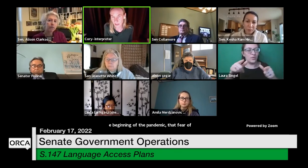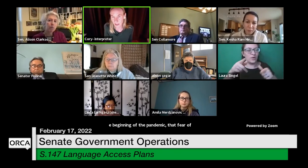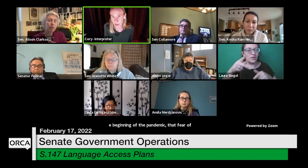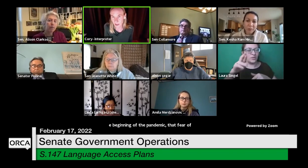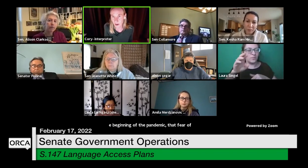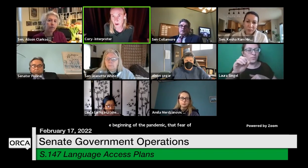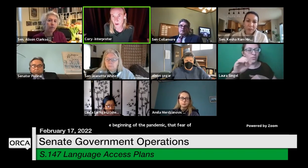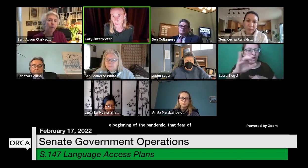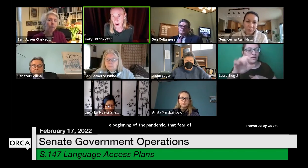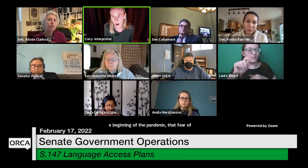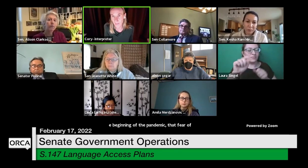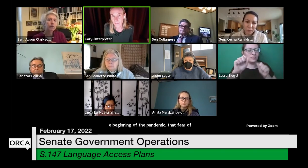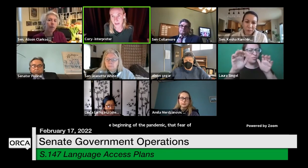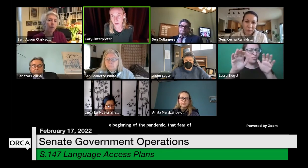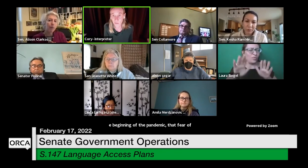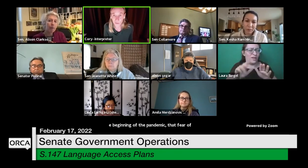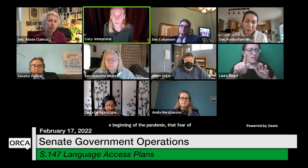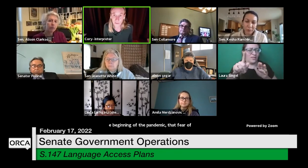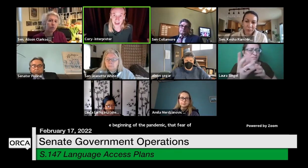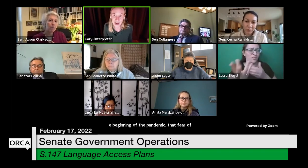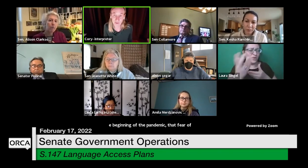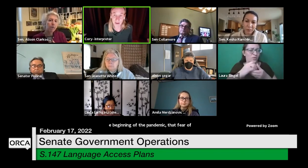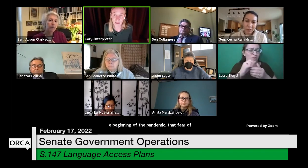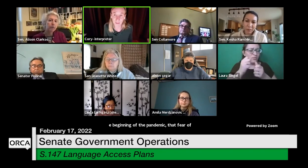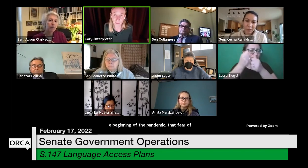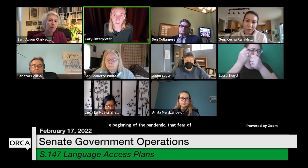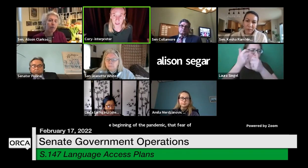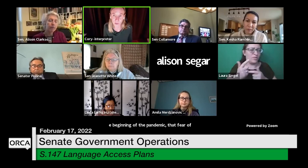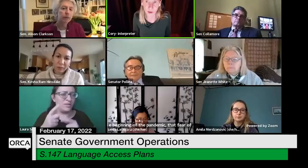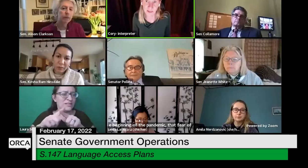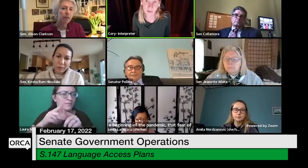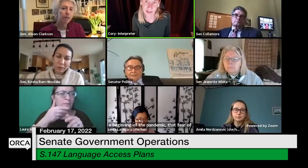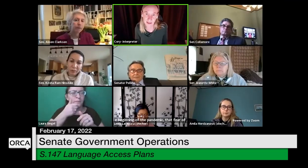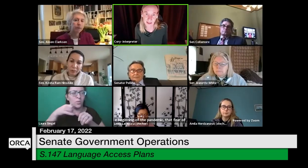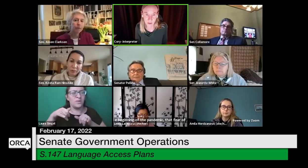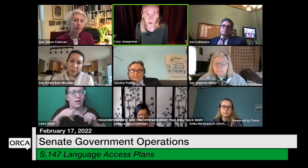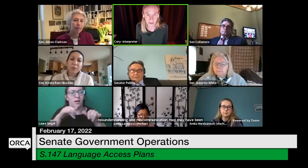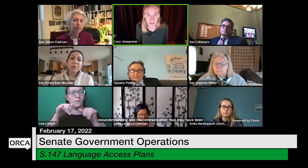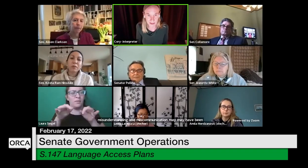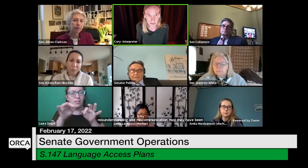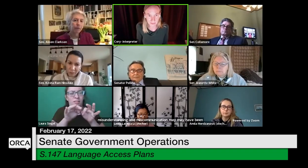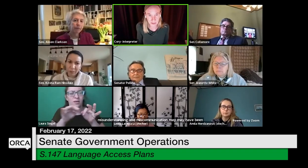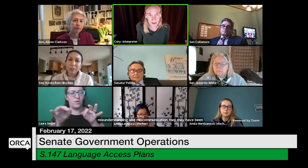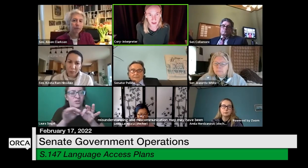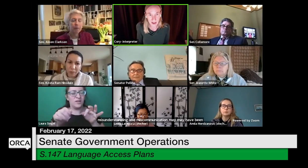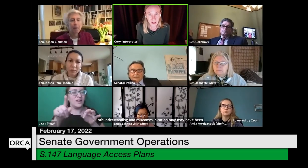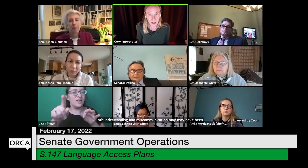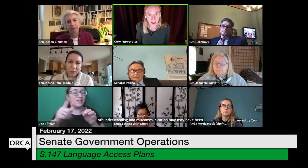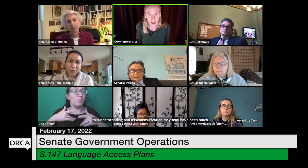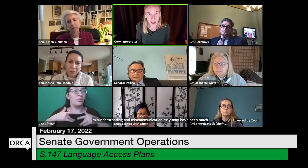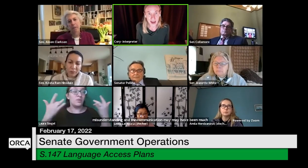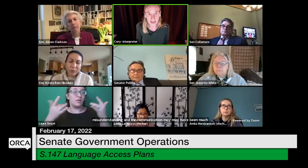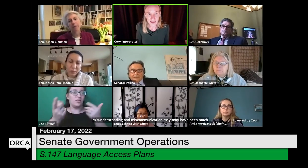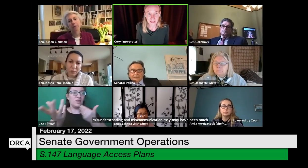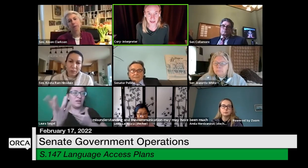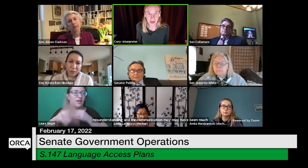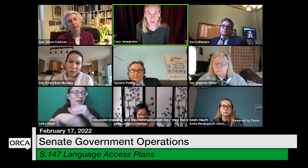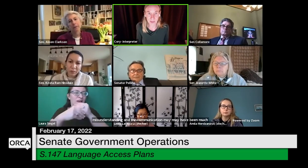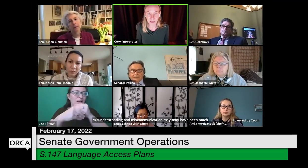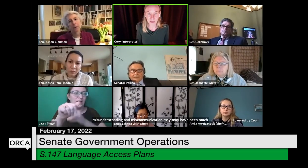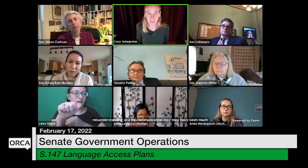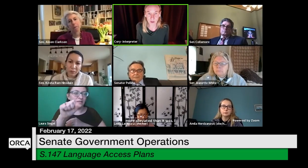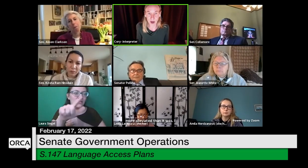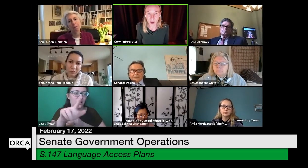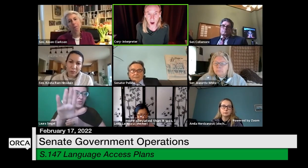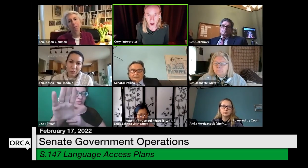and miscommunication, uh, may, may have been much more alleviated than it was. I think